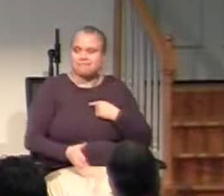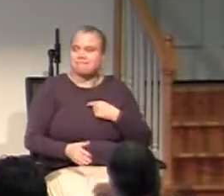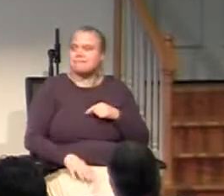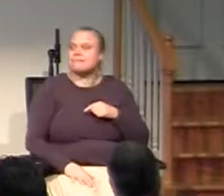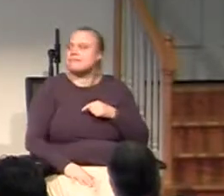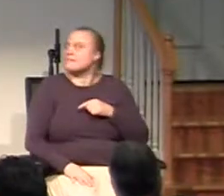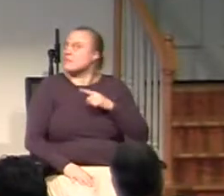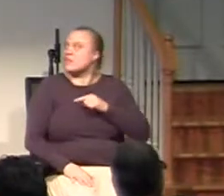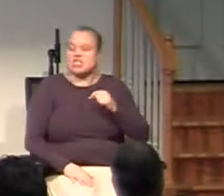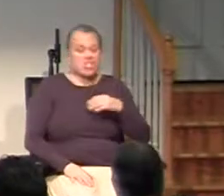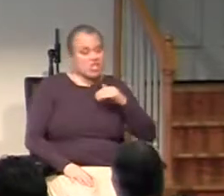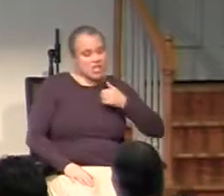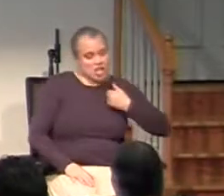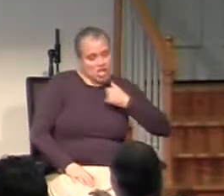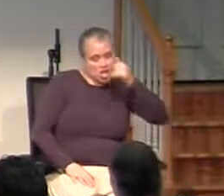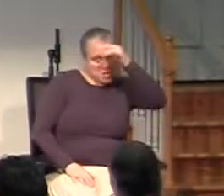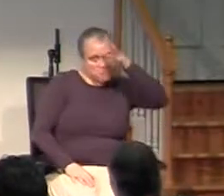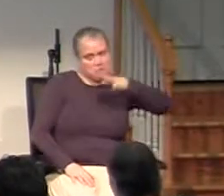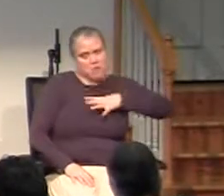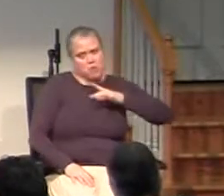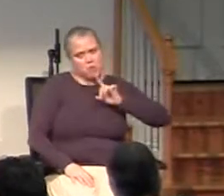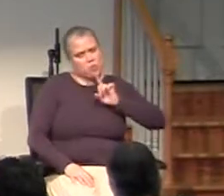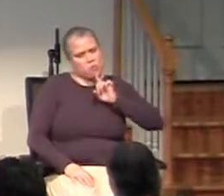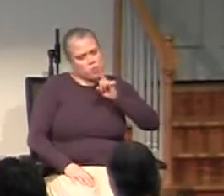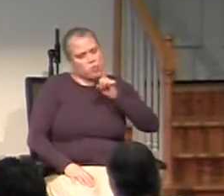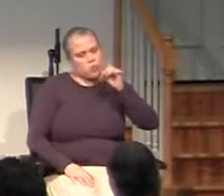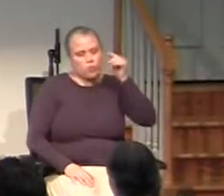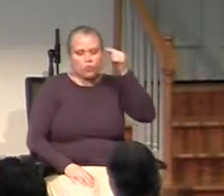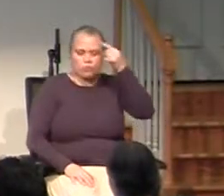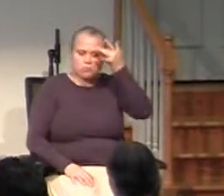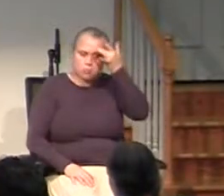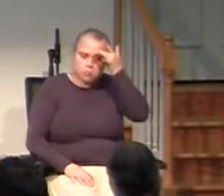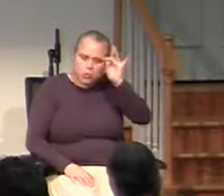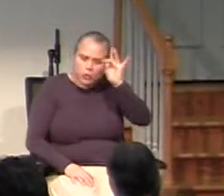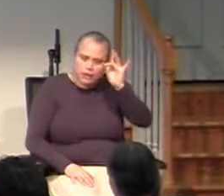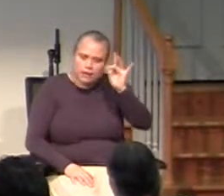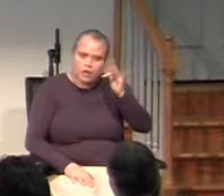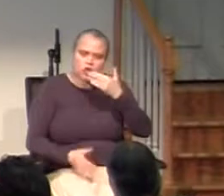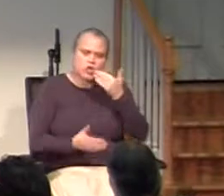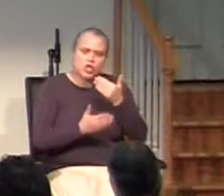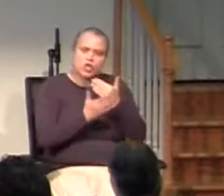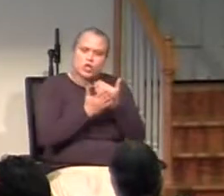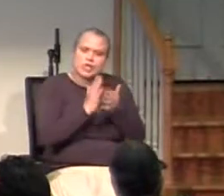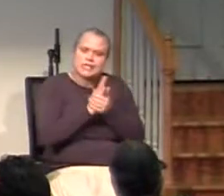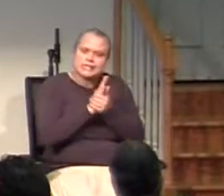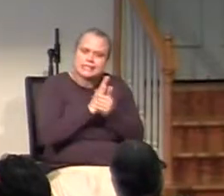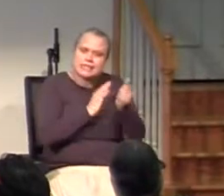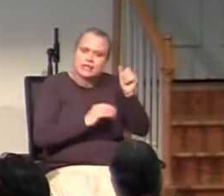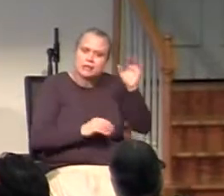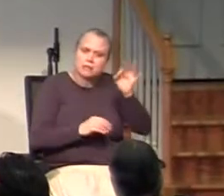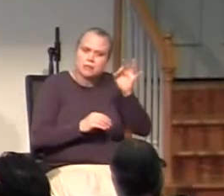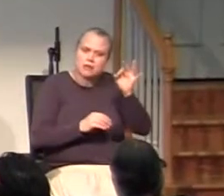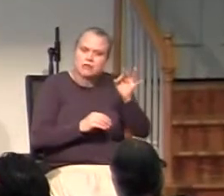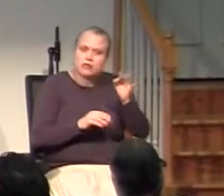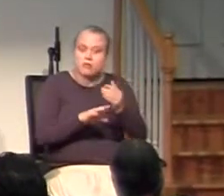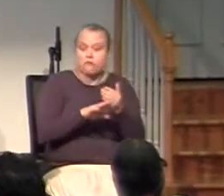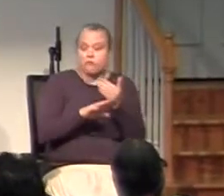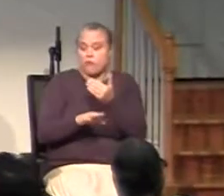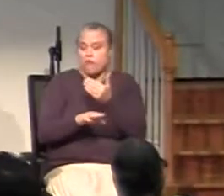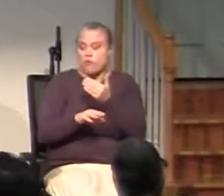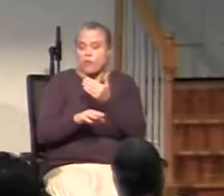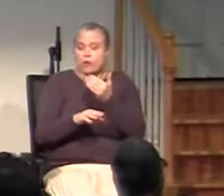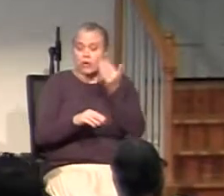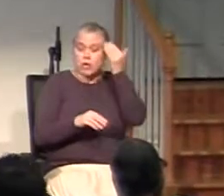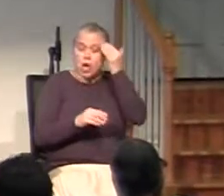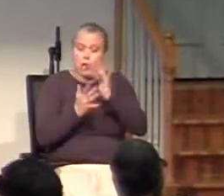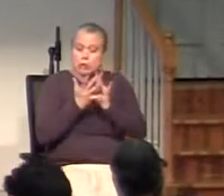bright, articulate, and a good preacher. He came out of the drug culture.